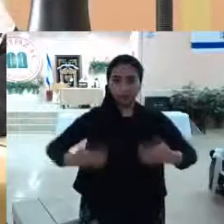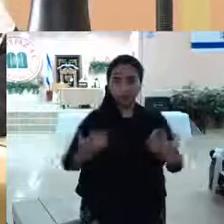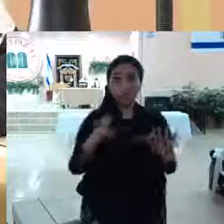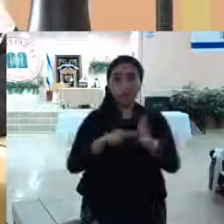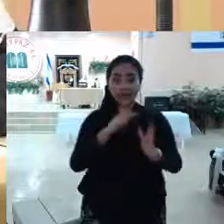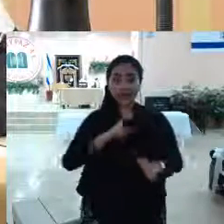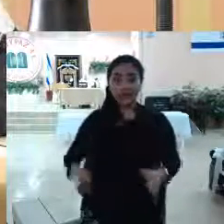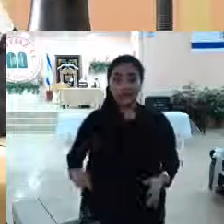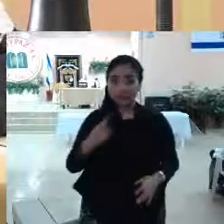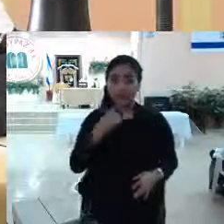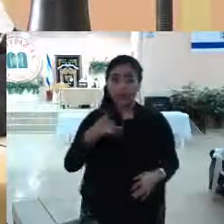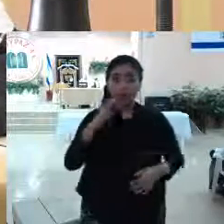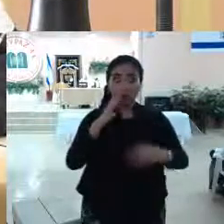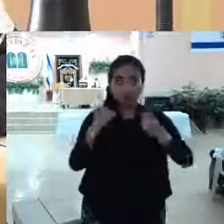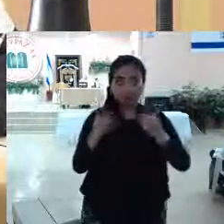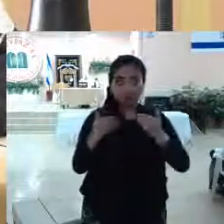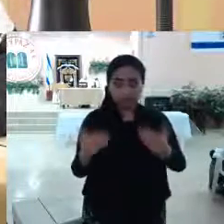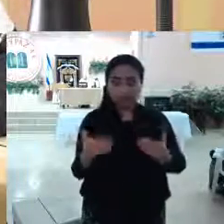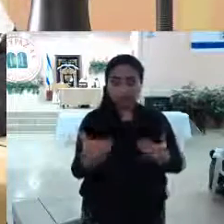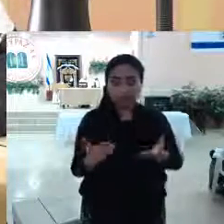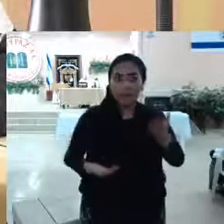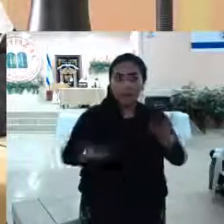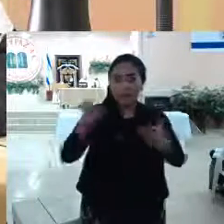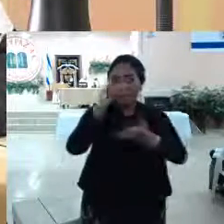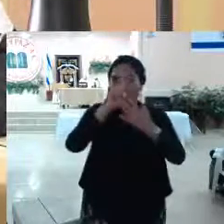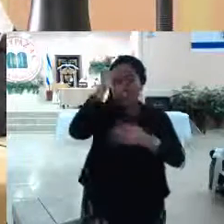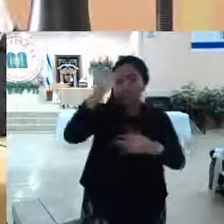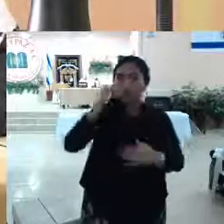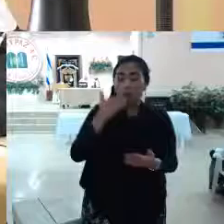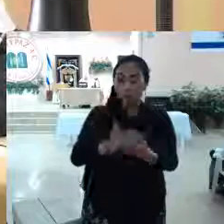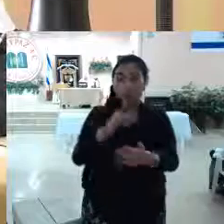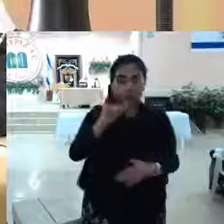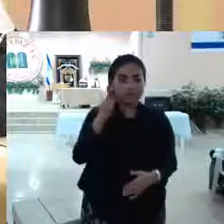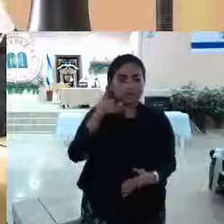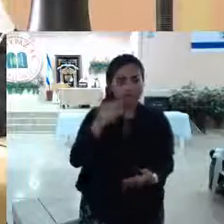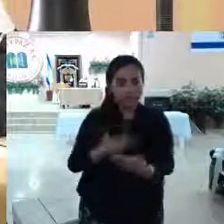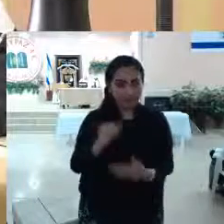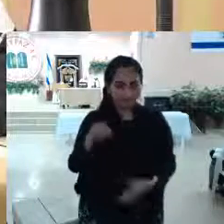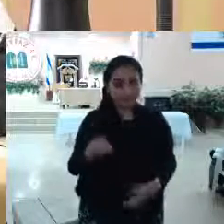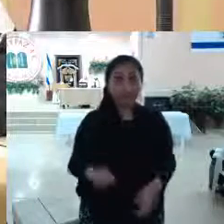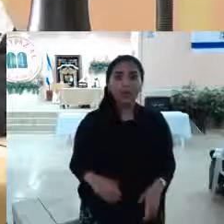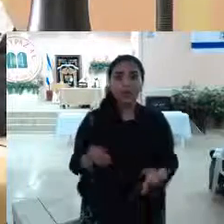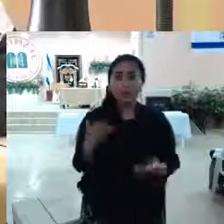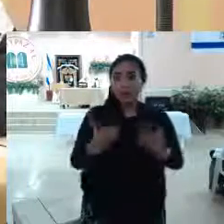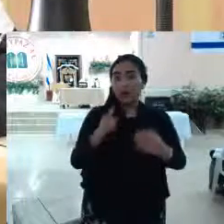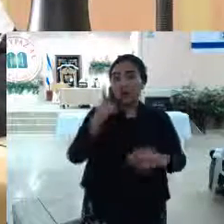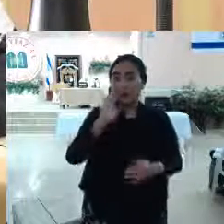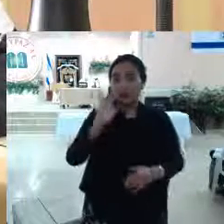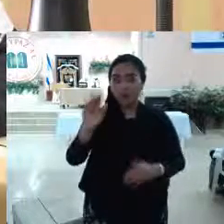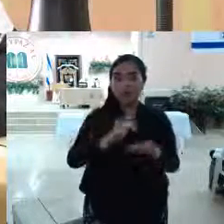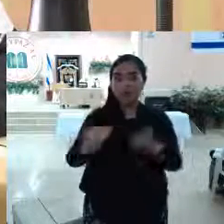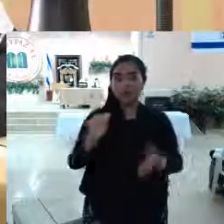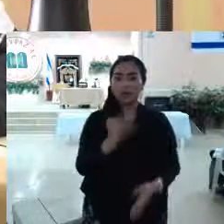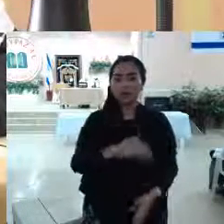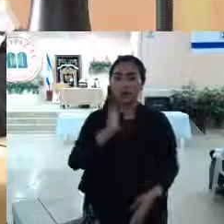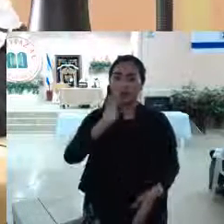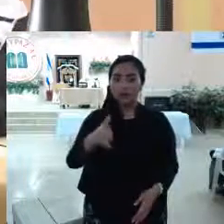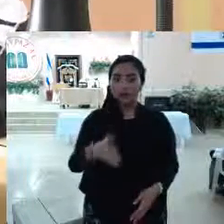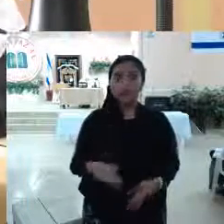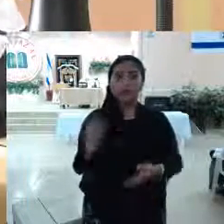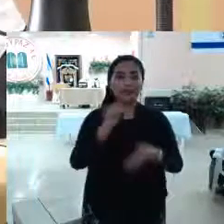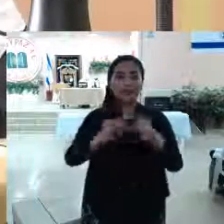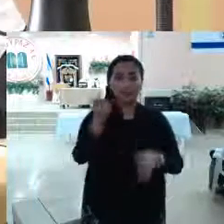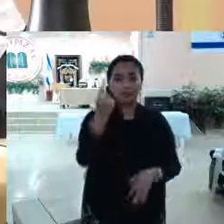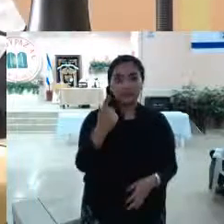rey means dijo, the voy a king hacer said, esto. I'm going to do Y this. seguramente el Eterno And es for bueno. the Sí, eternal él es Father is bueno, good. más bien. Yes, he Y is good, of seguramente course, él nos but va a he will perdonar. surely forgive us.